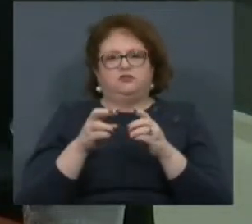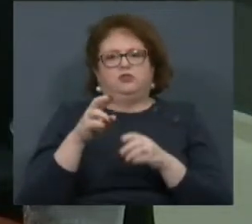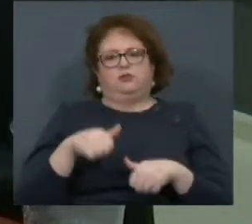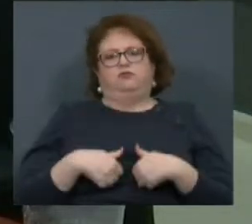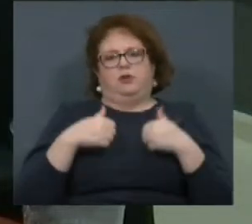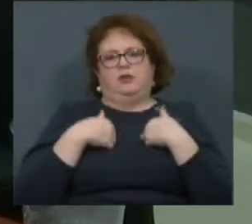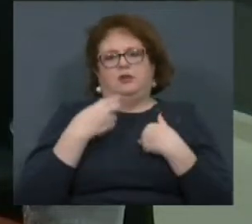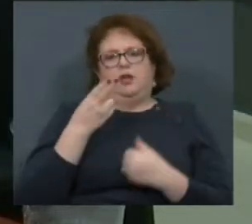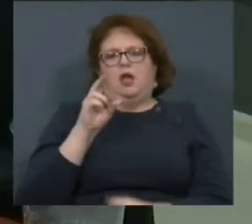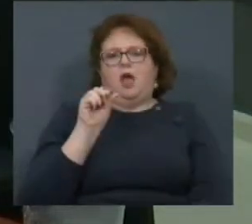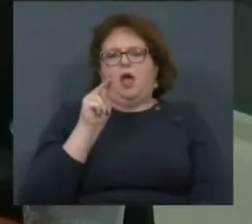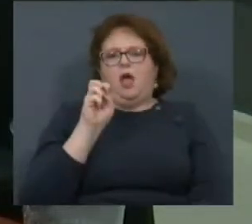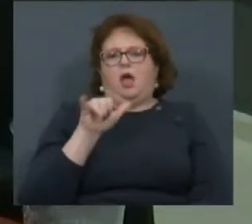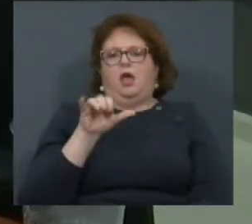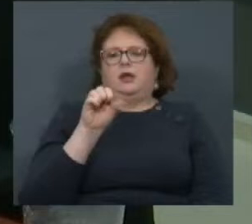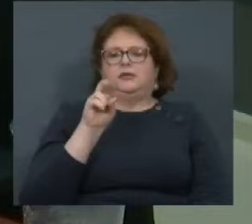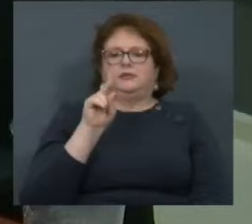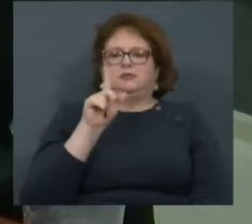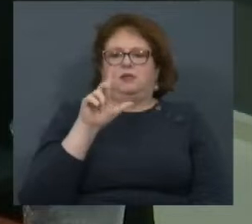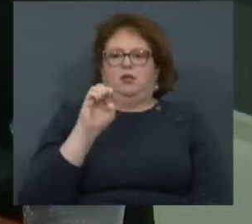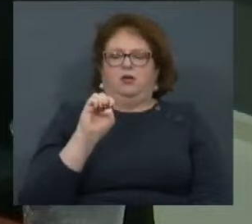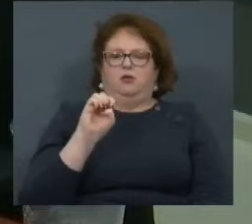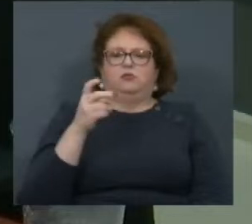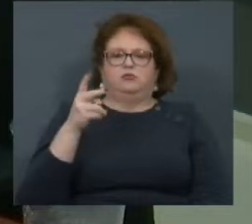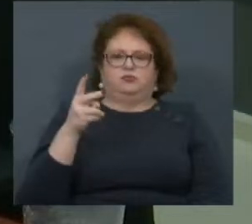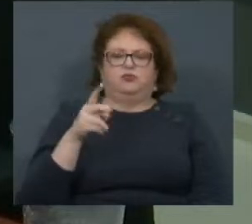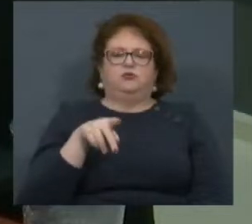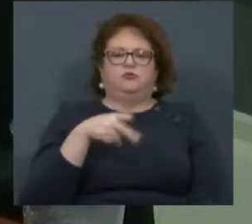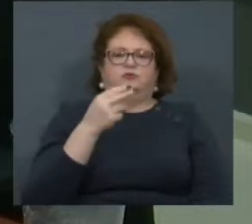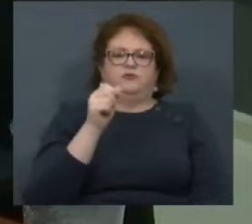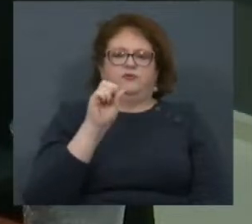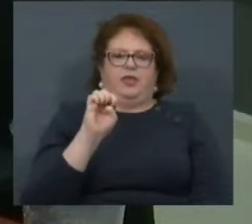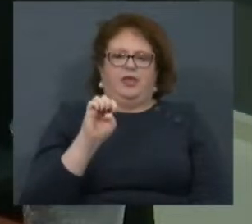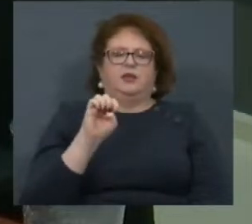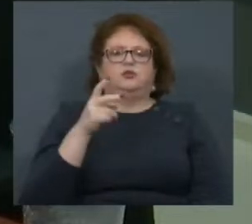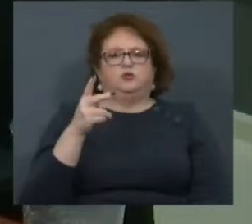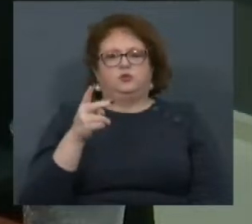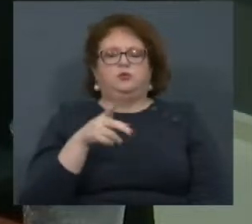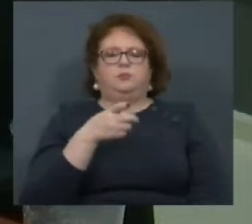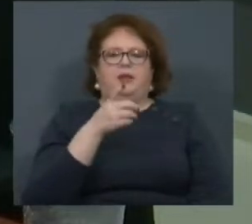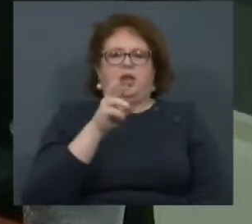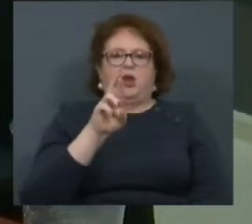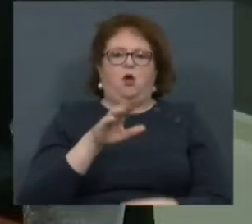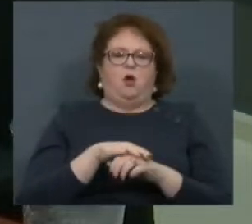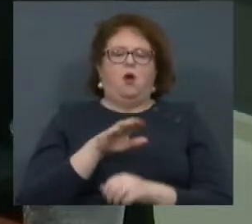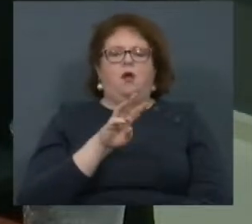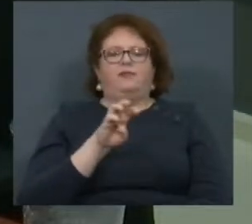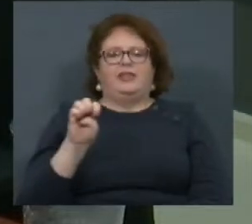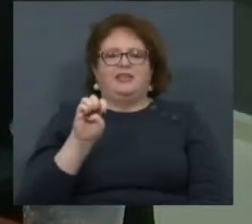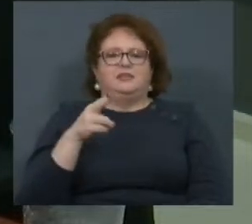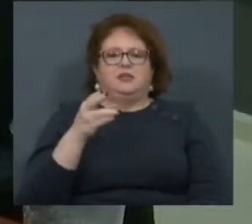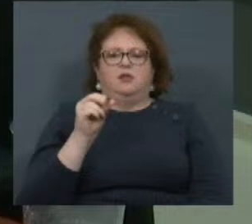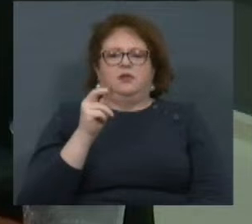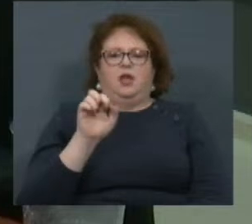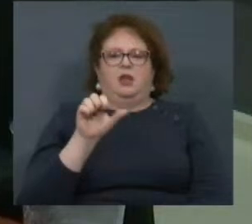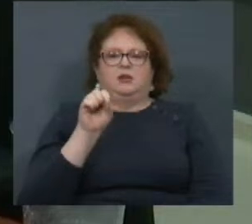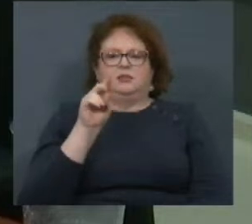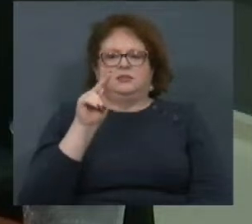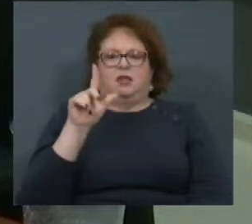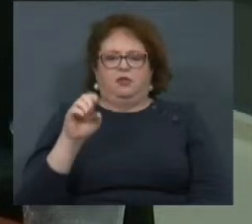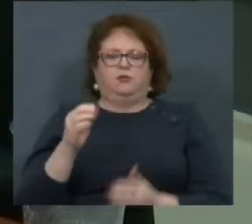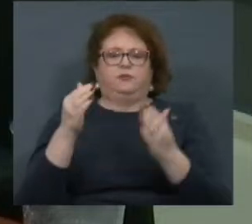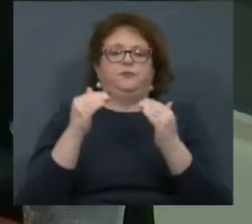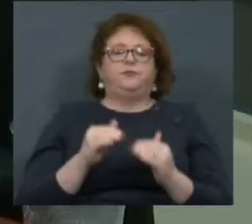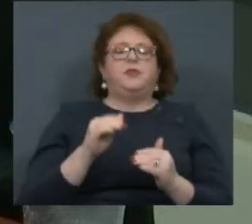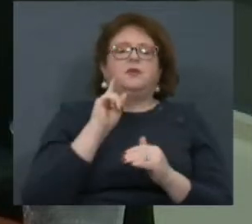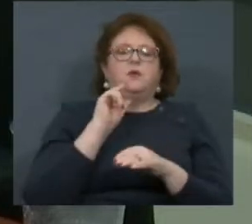titled Honeysuckle Place Phase 2 PDR located on the east side of Honeysuckle Lane. An ordinance approving a plan zoning development to